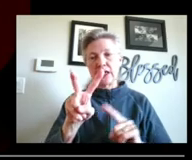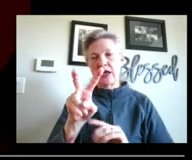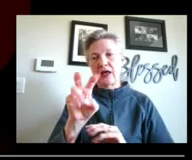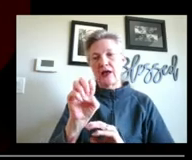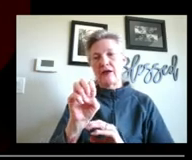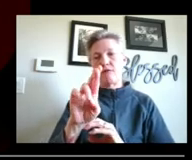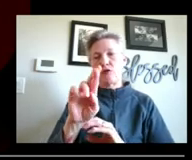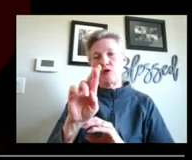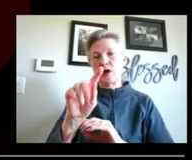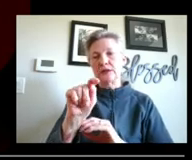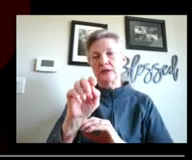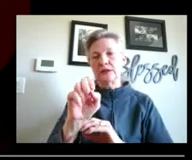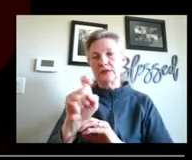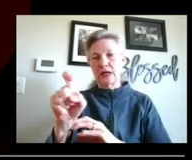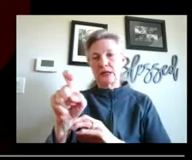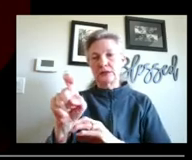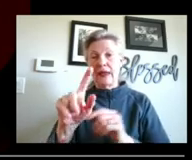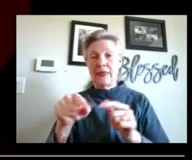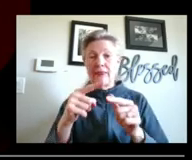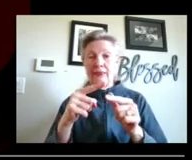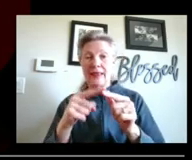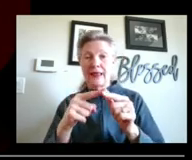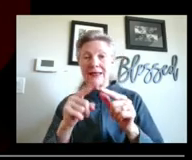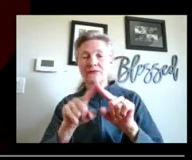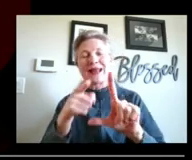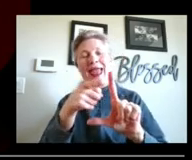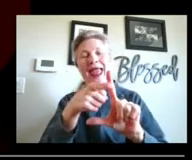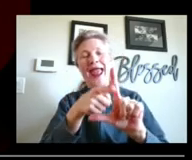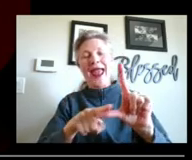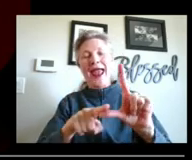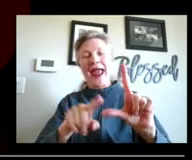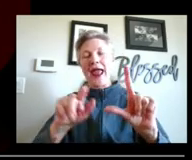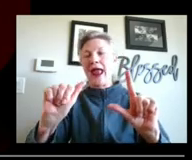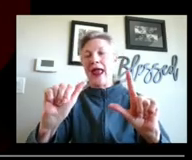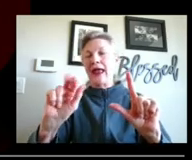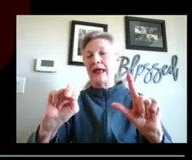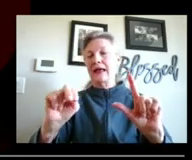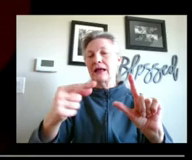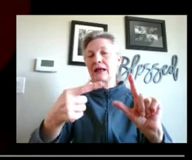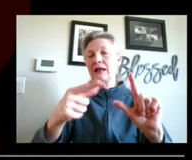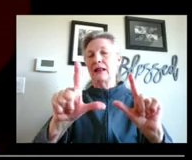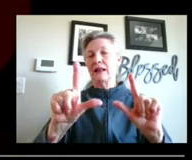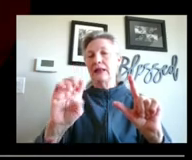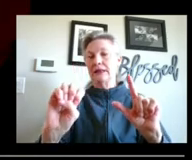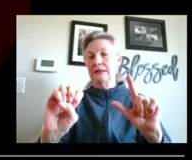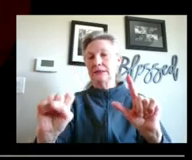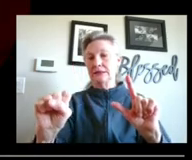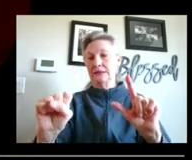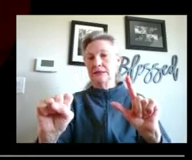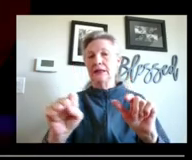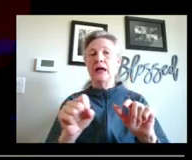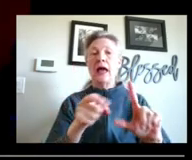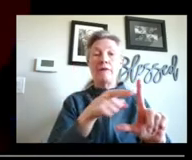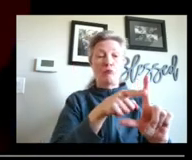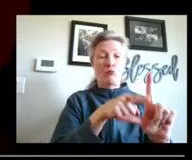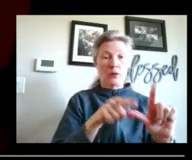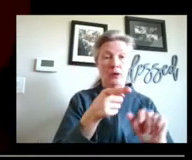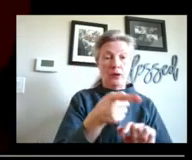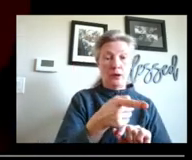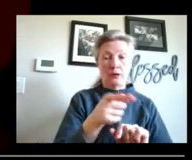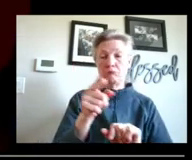angle right there. Okay, so the vertex is the part where they meet. The angle is the